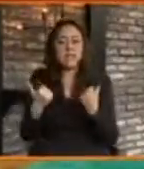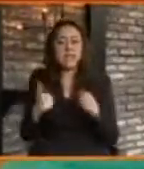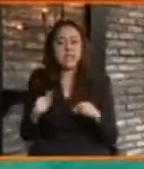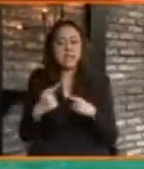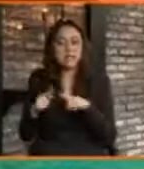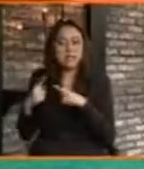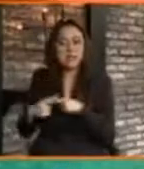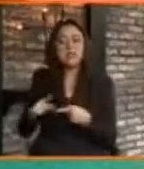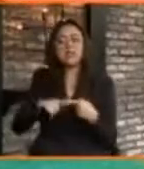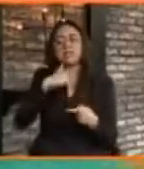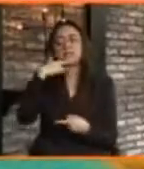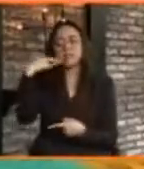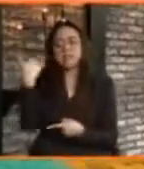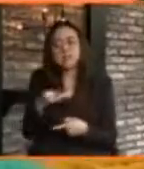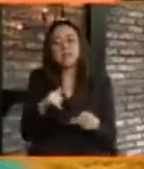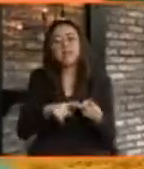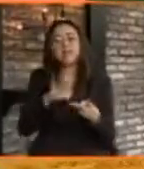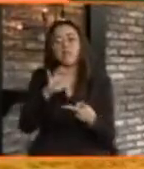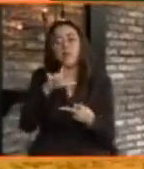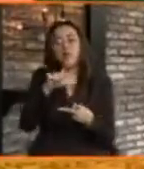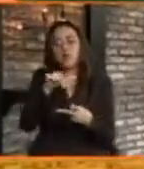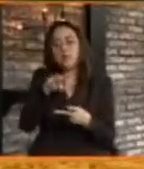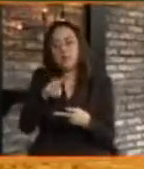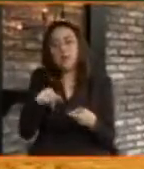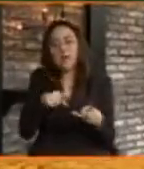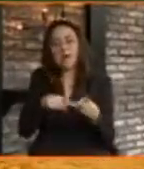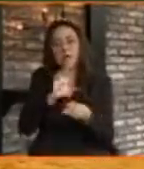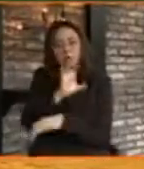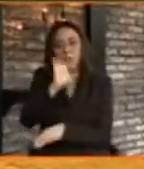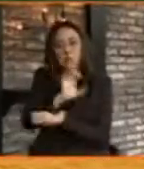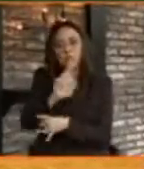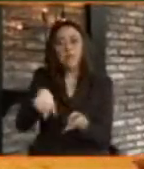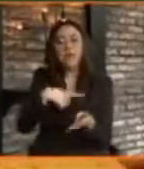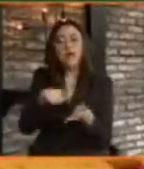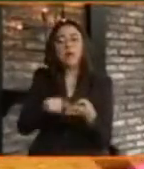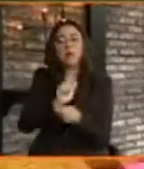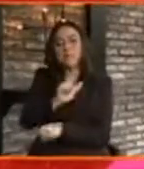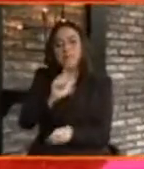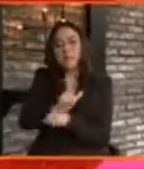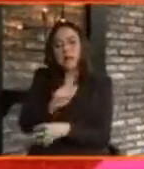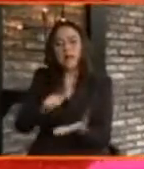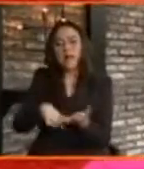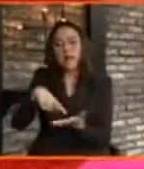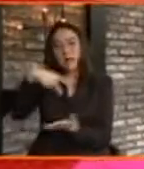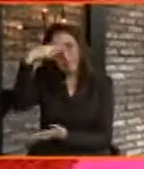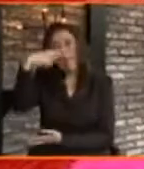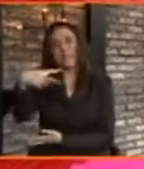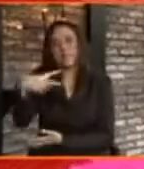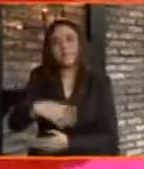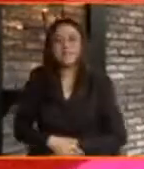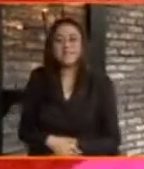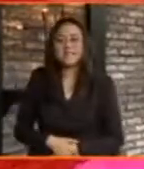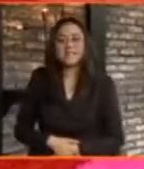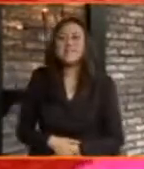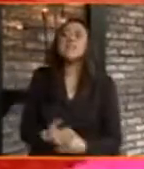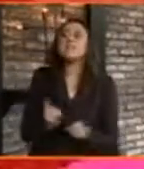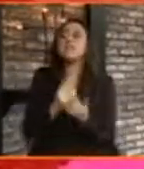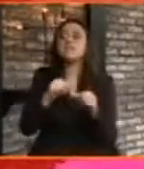Chile, Bolivia, Colombia, Guatemala, and, of course, Mexico. The Nevada Museum